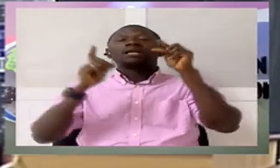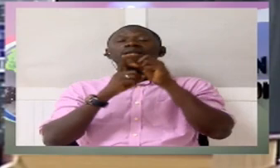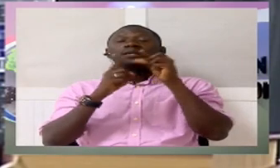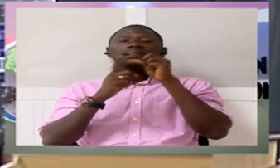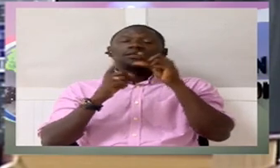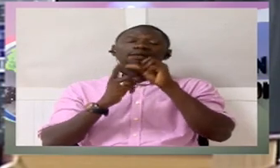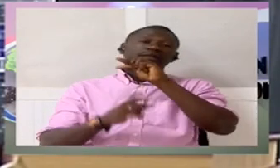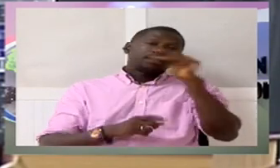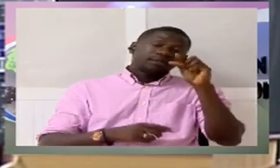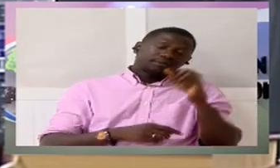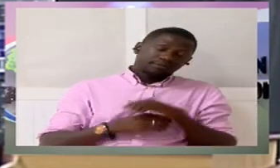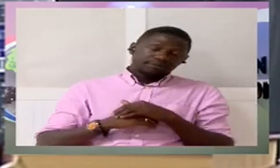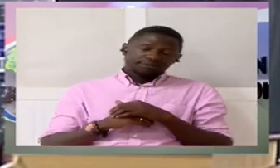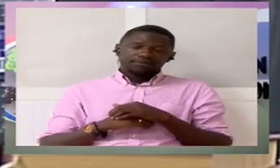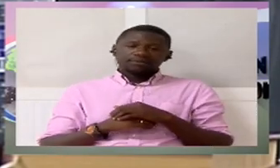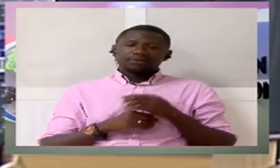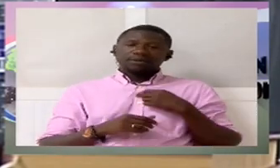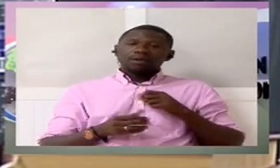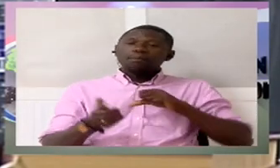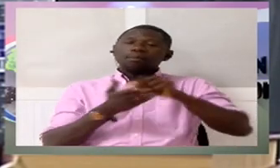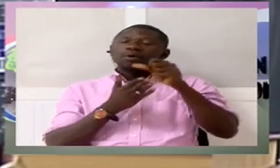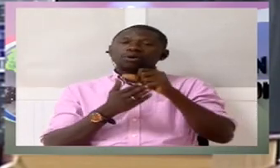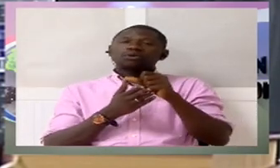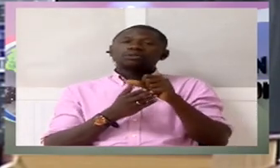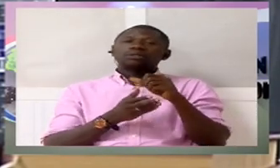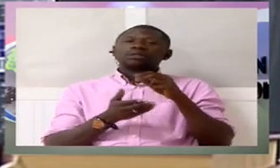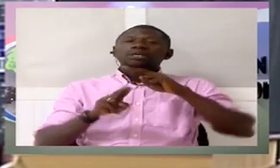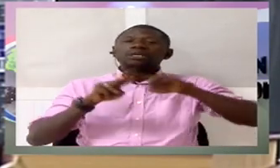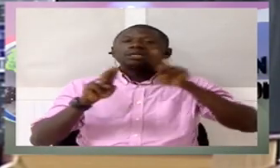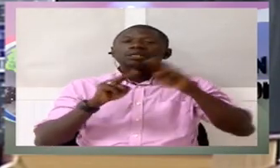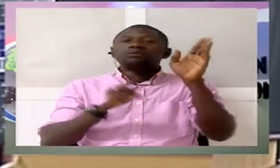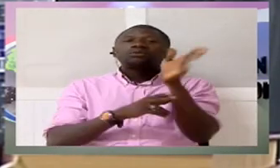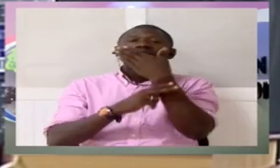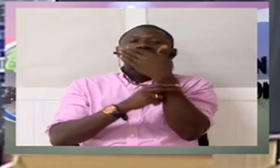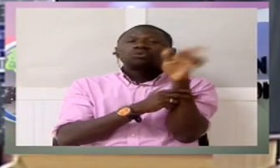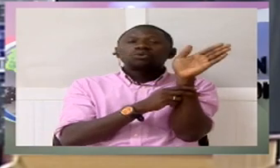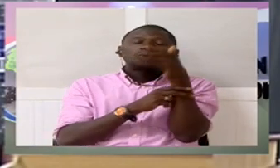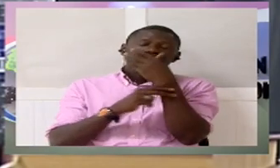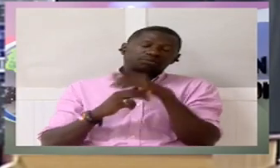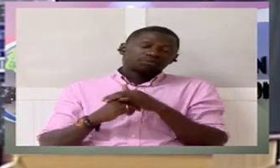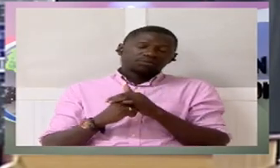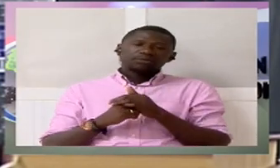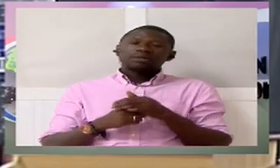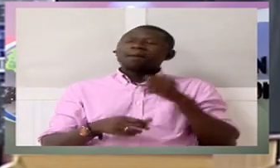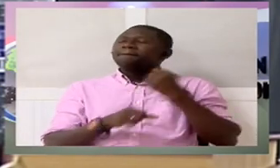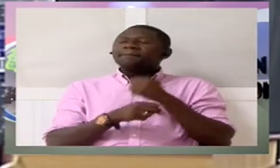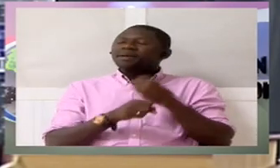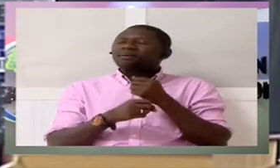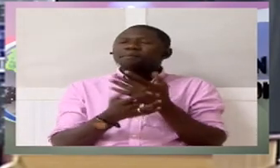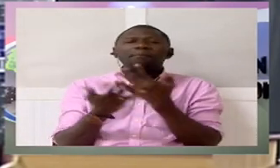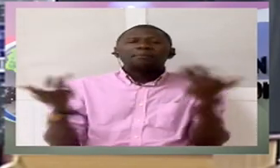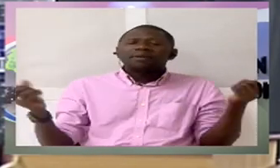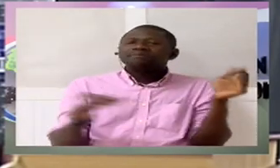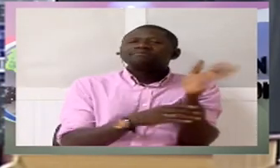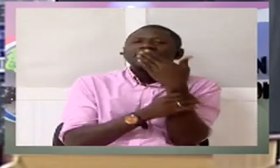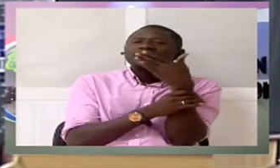pobli no san green one. I bought a green cloth. Pobli no. Not a flag, jama deda. And I made